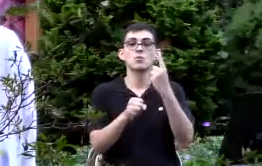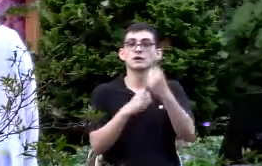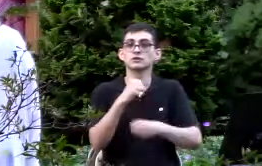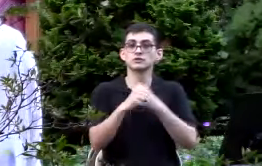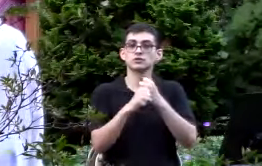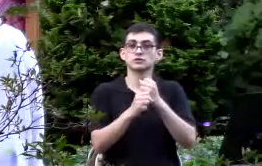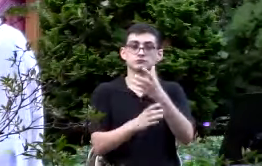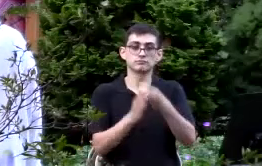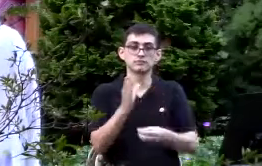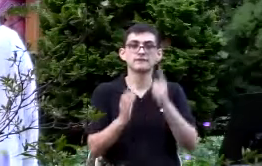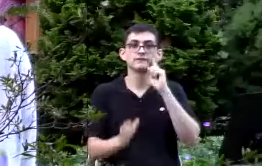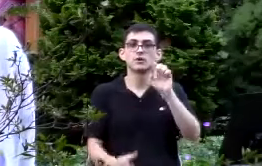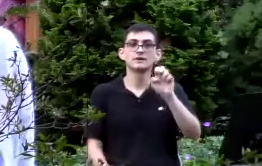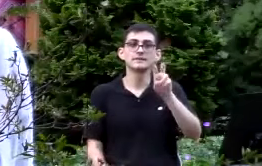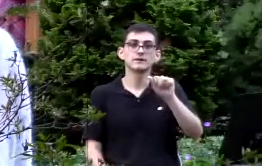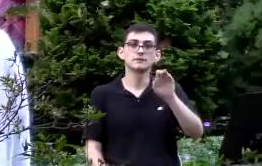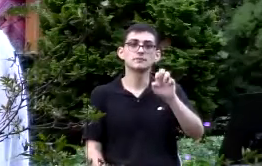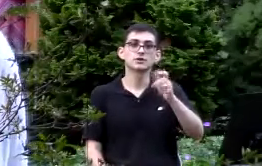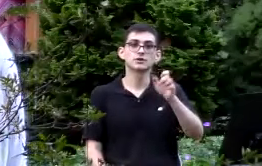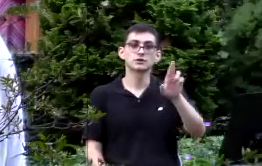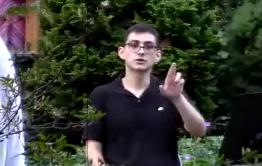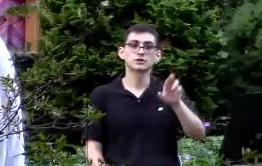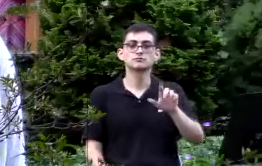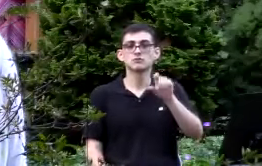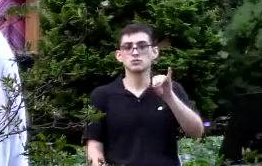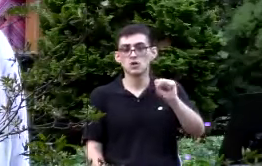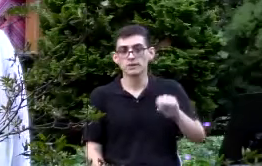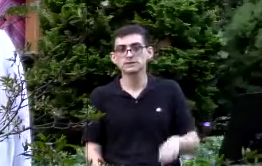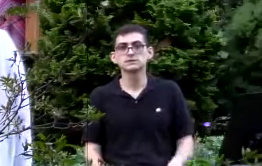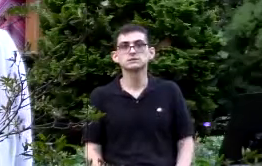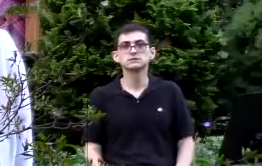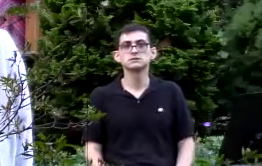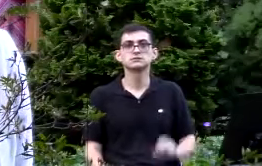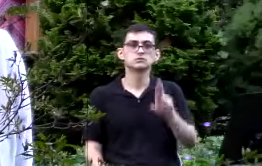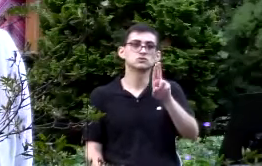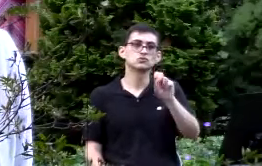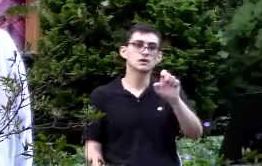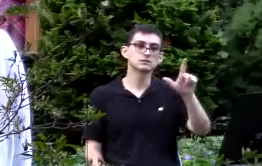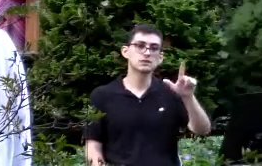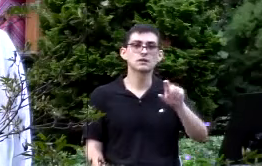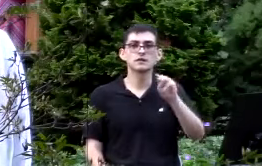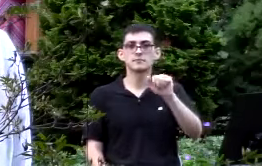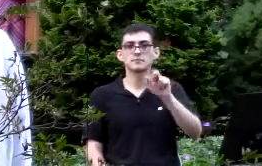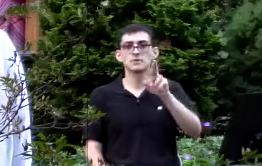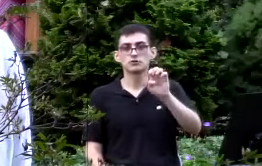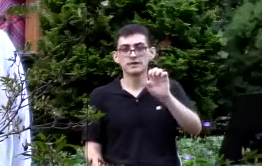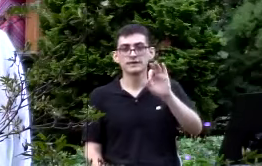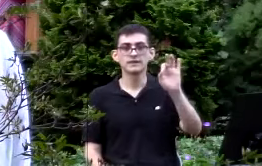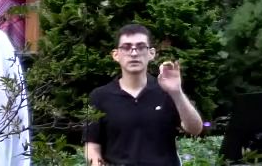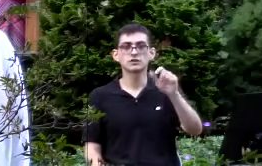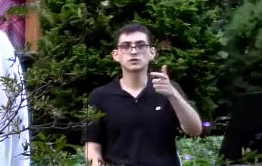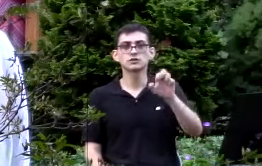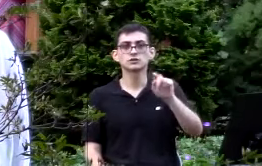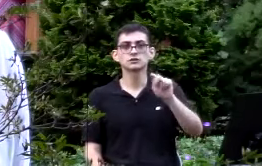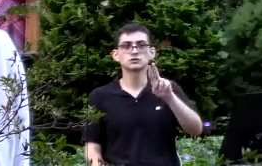Berger, Carmina Croce, Lois DeCoste, Russell Fields, Murray Flender,